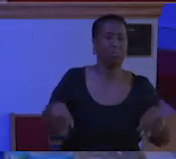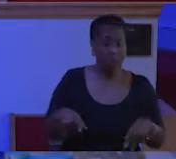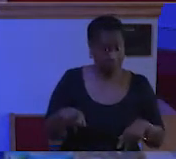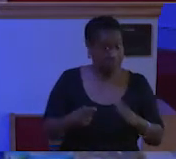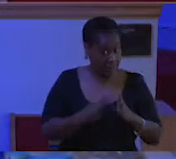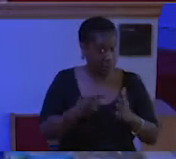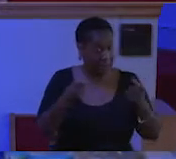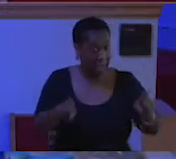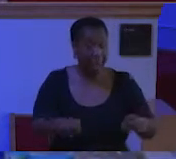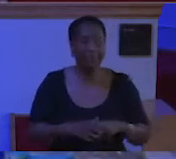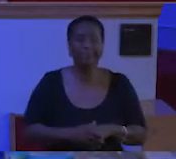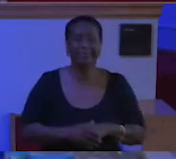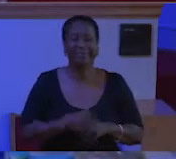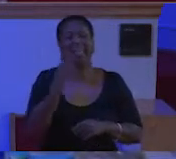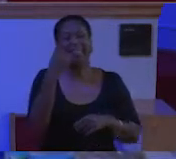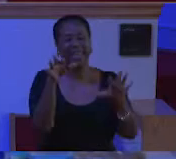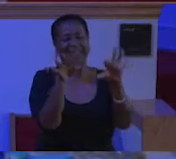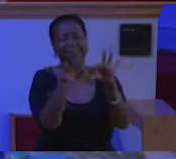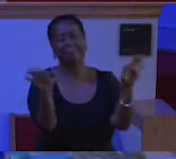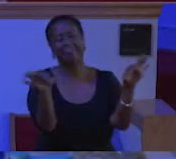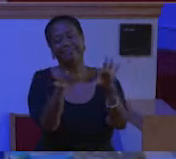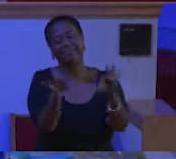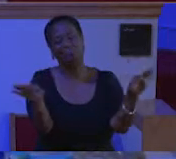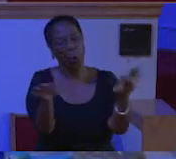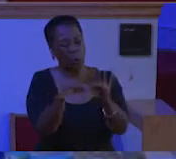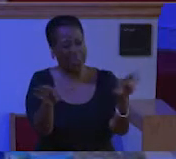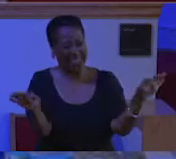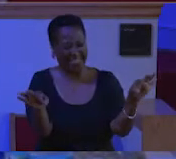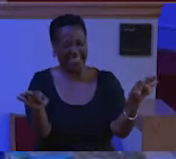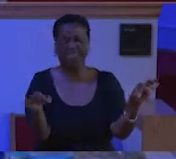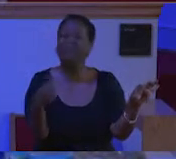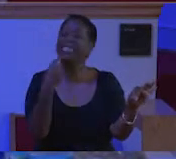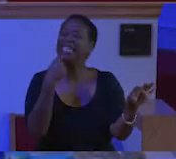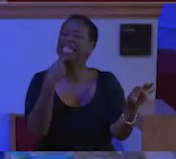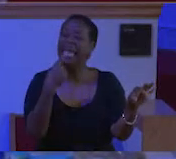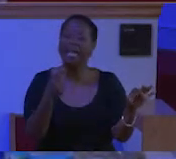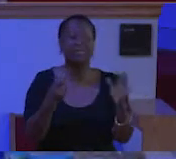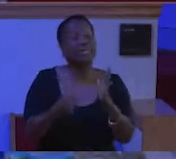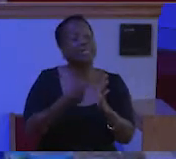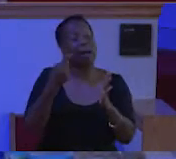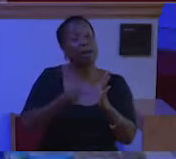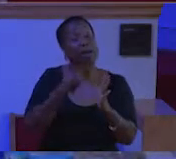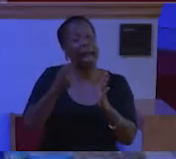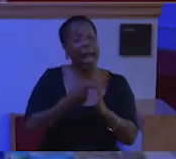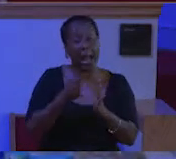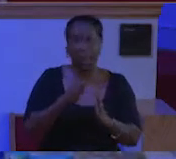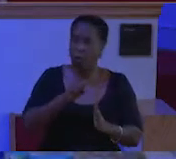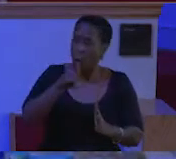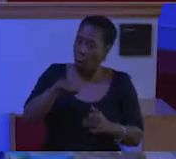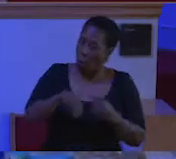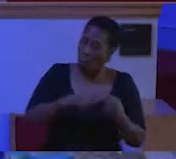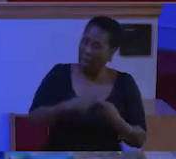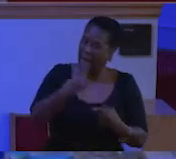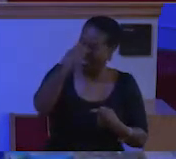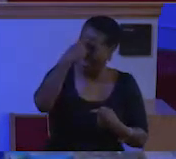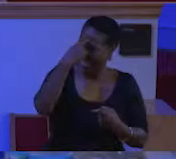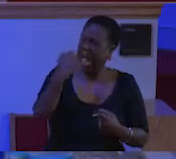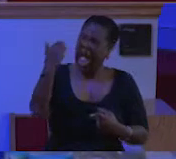There is a quotation that circulates of an unknown origin that says, sometimes just when I think I know